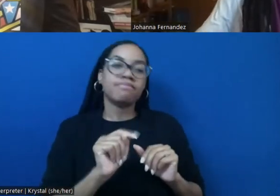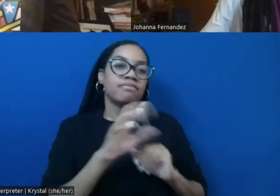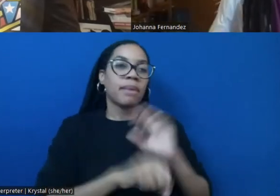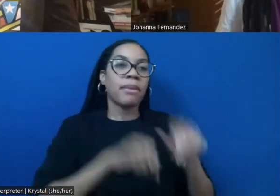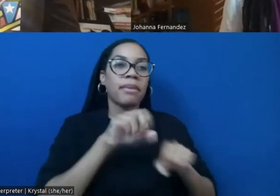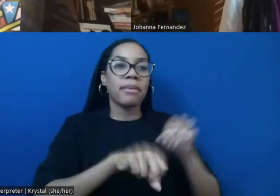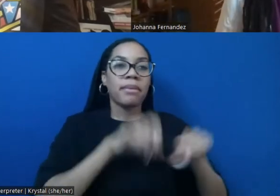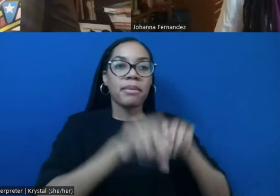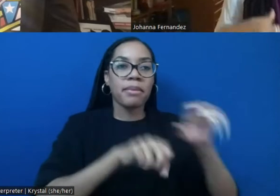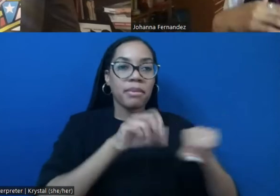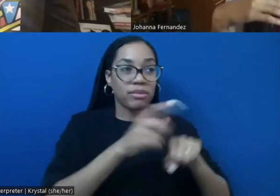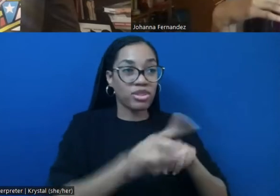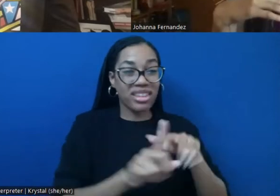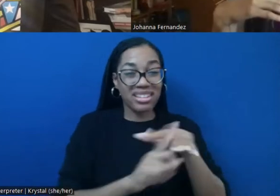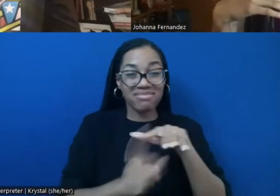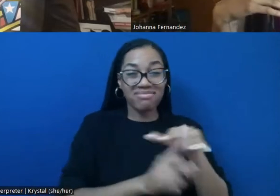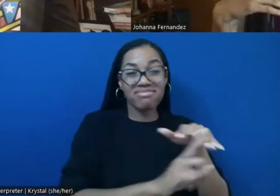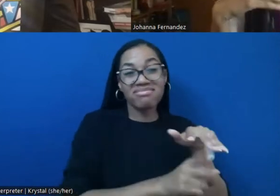in Chicago,